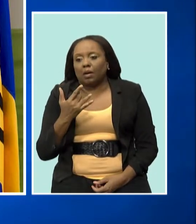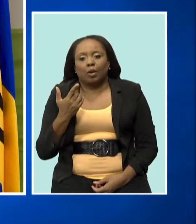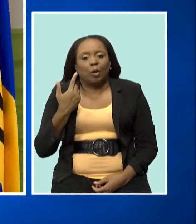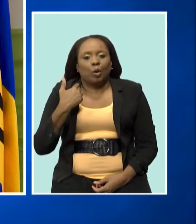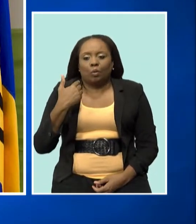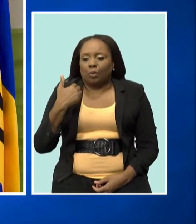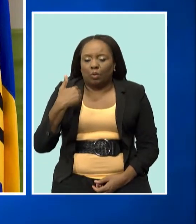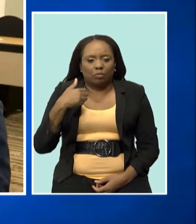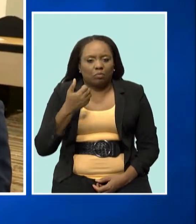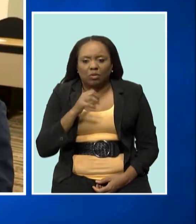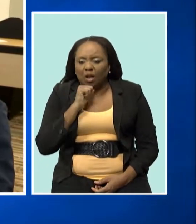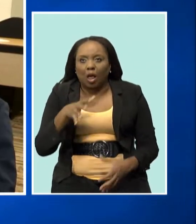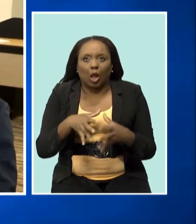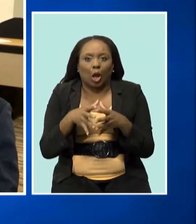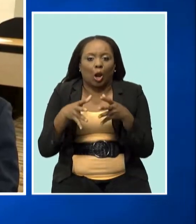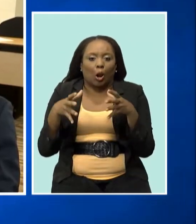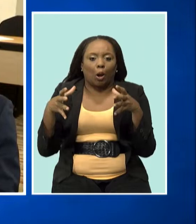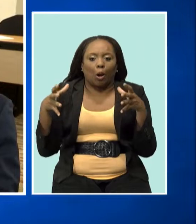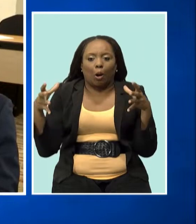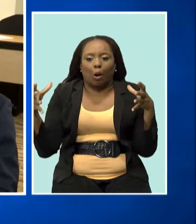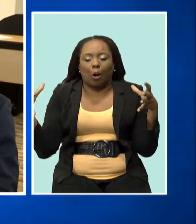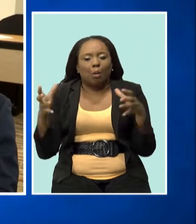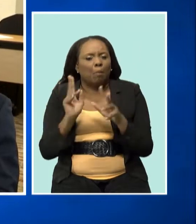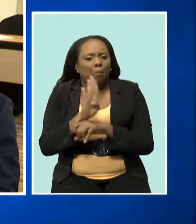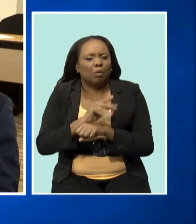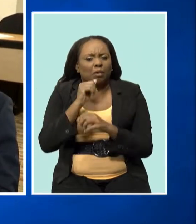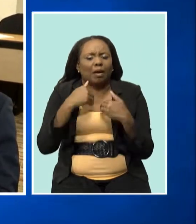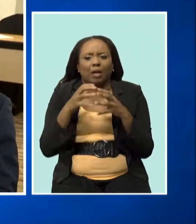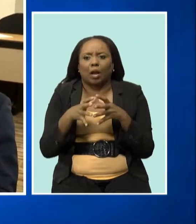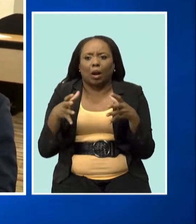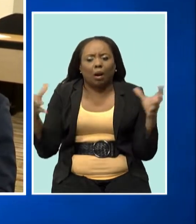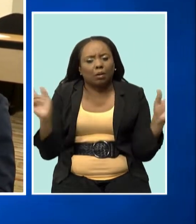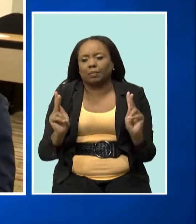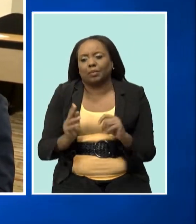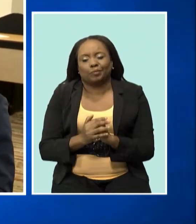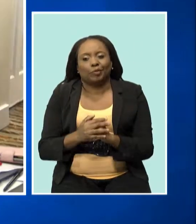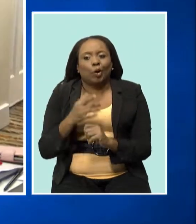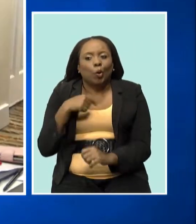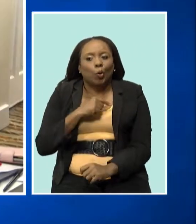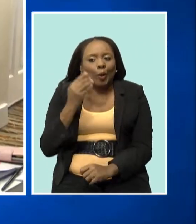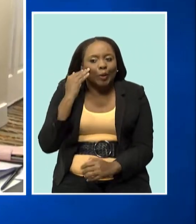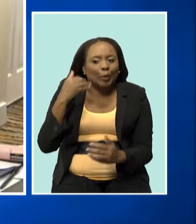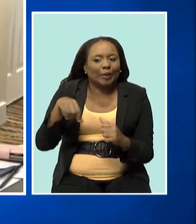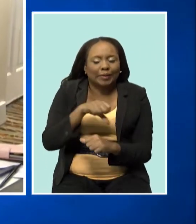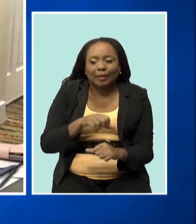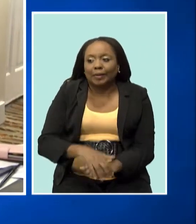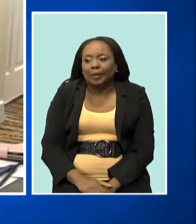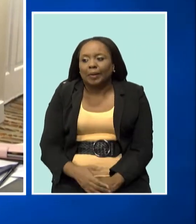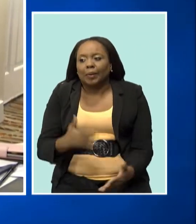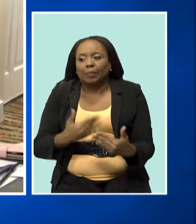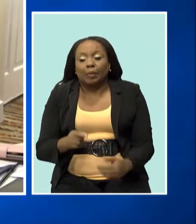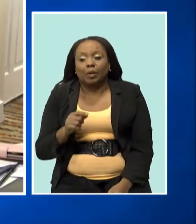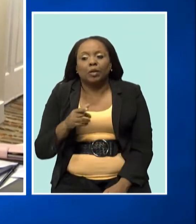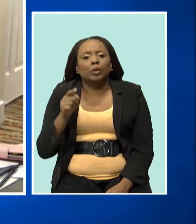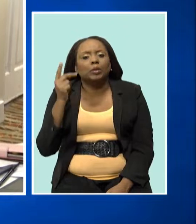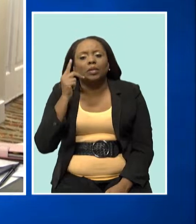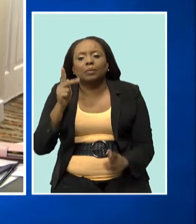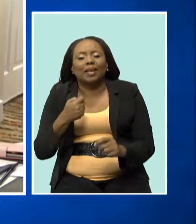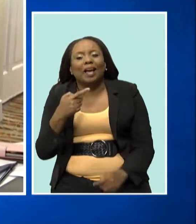The AG shared details during a regional training workshop on anti-corruption and misconduct in public office at the